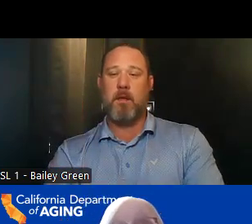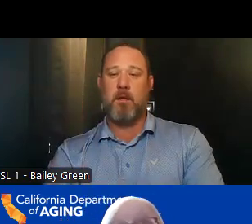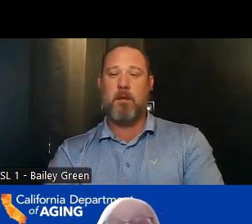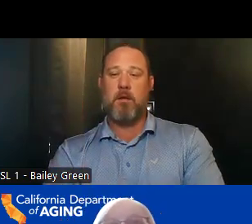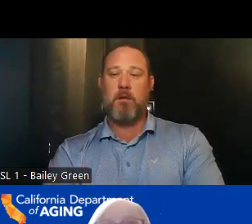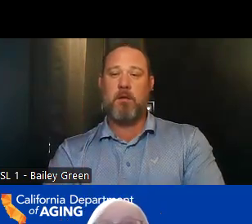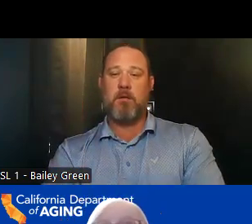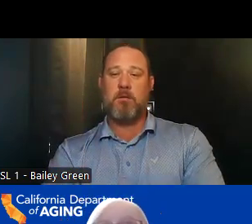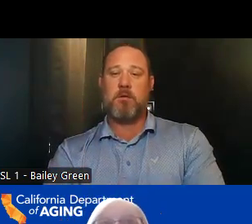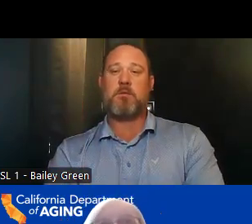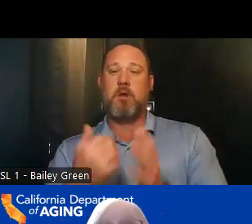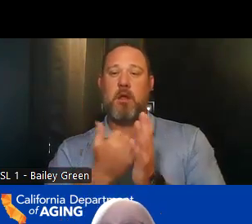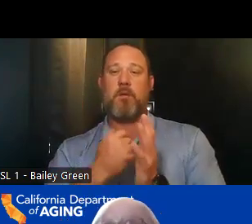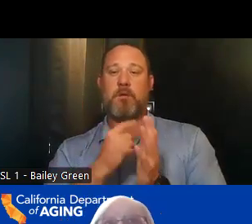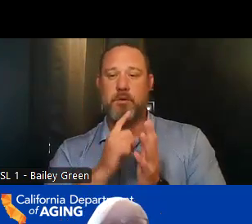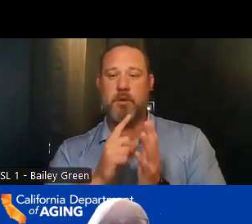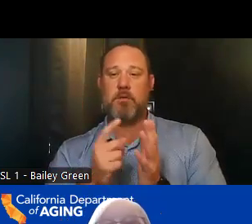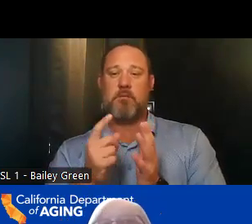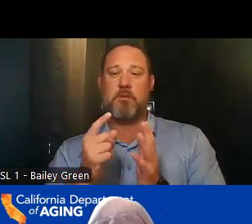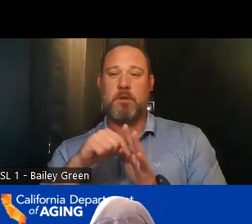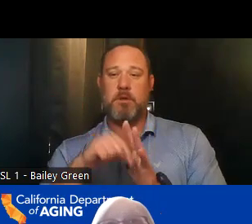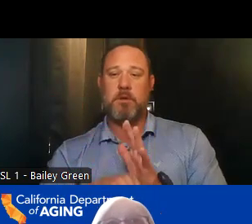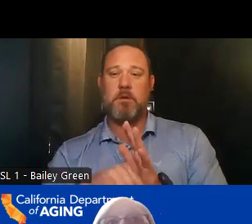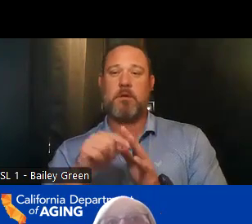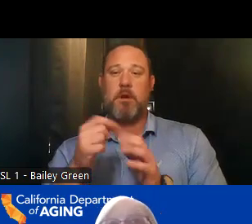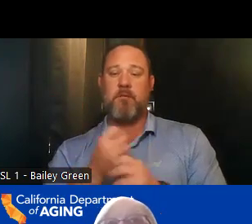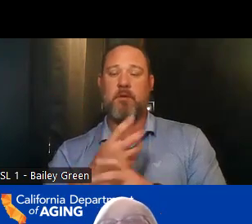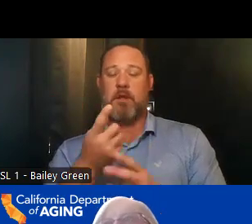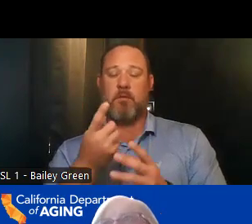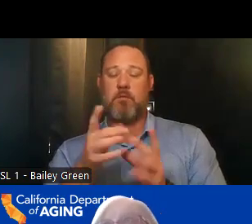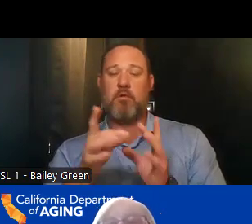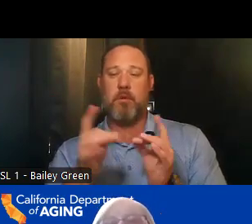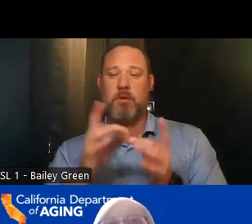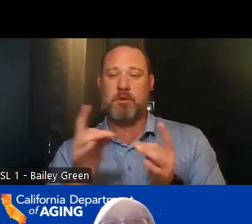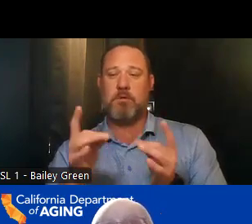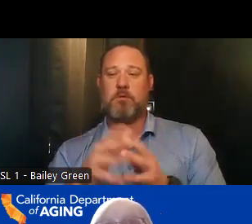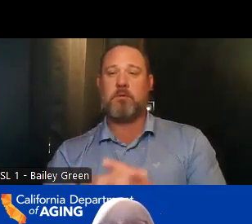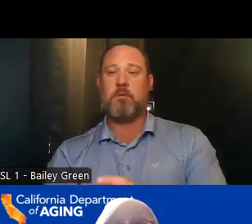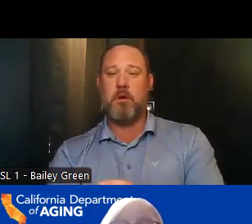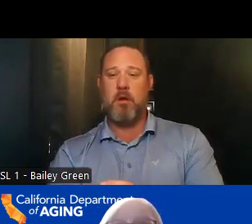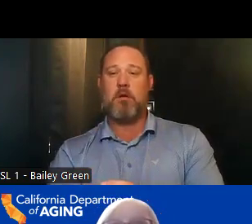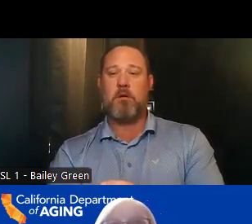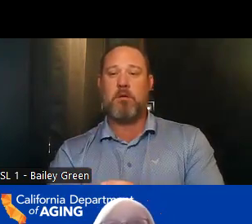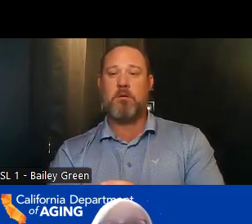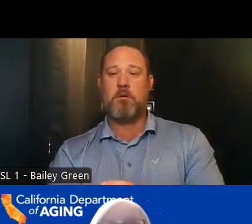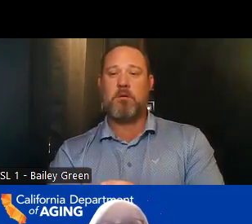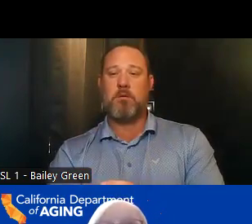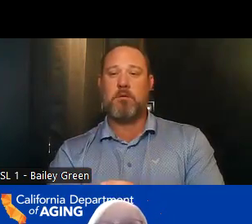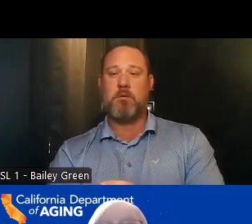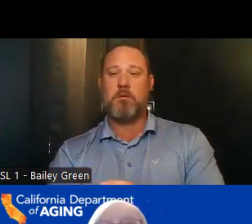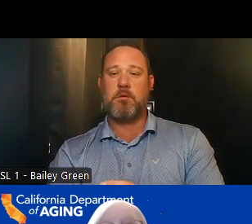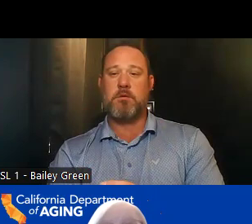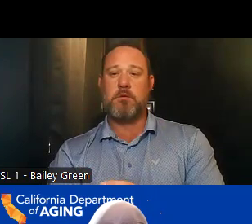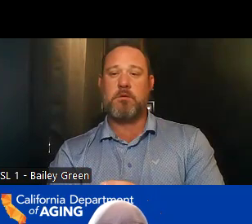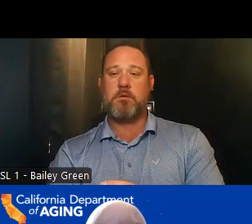engage@aging.ca.gov? It would help us really digest what your comments were. They were just so